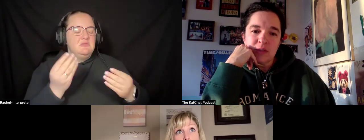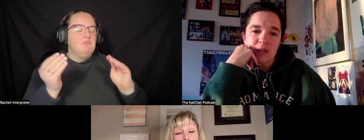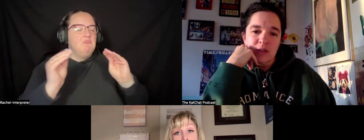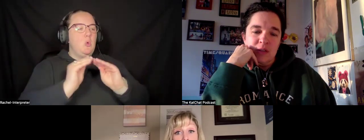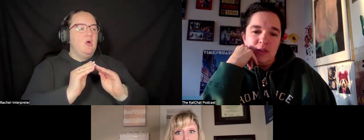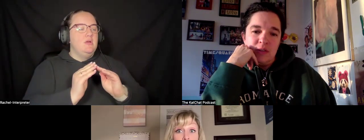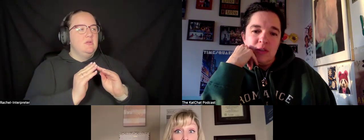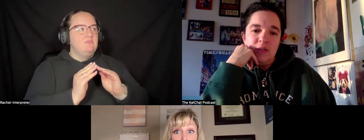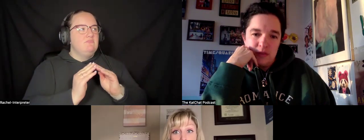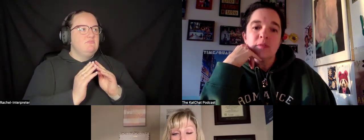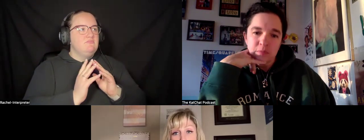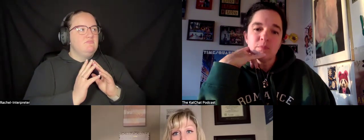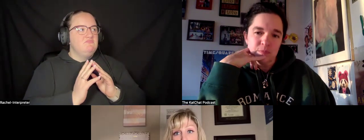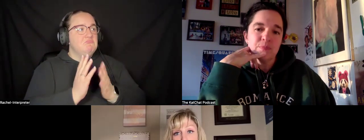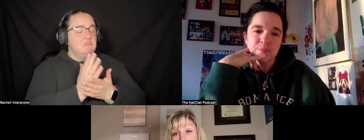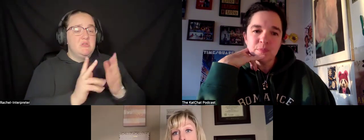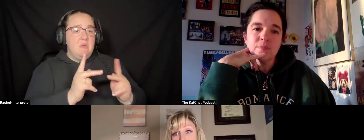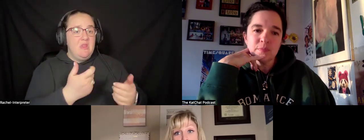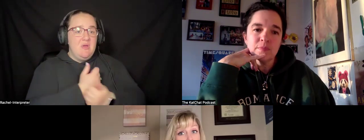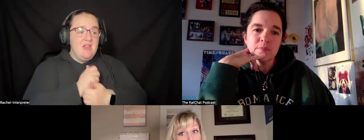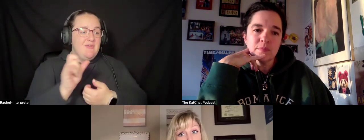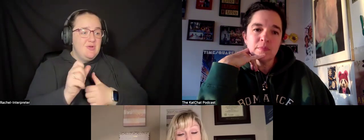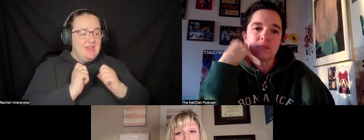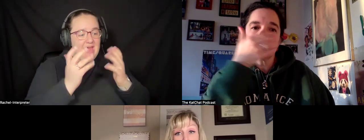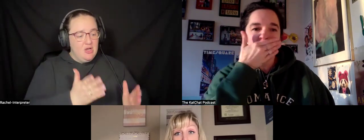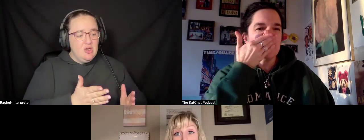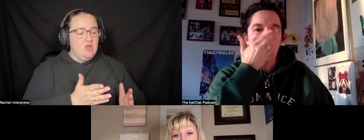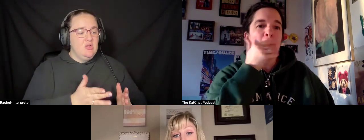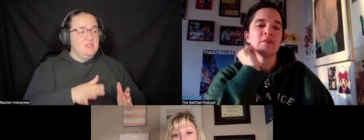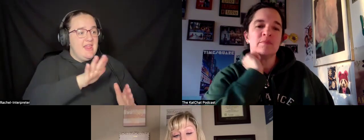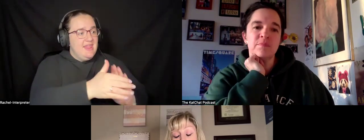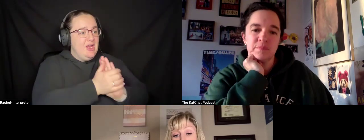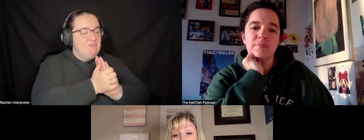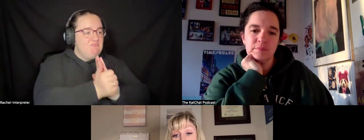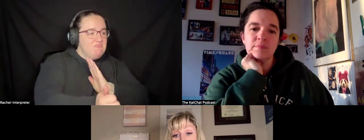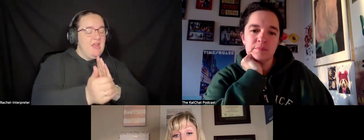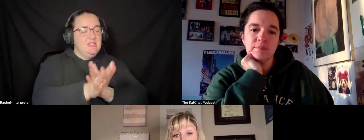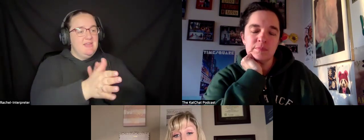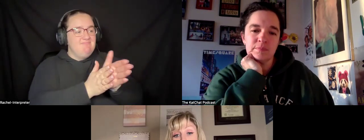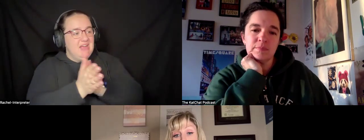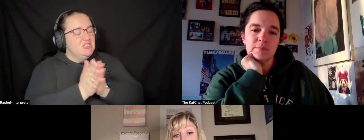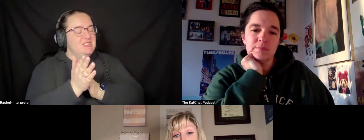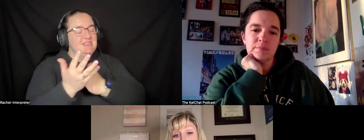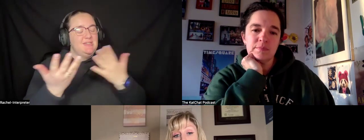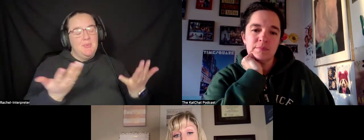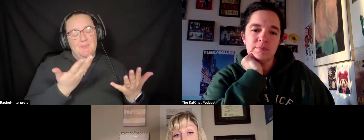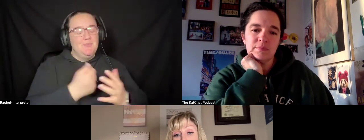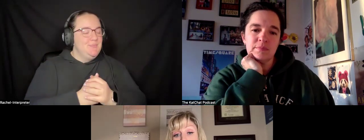more some of the people we really love too. Like those are talents and passions of theirs. And so